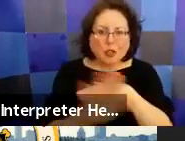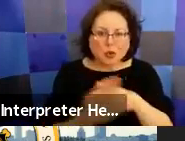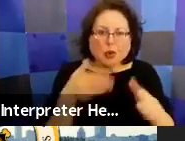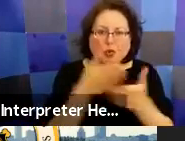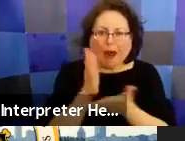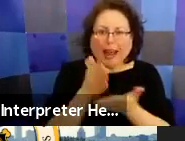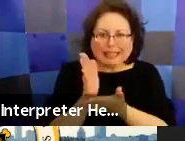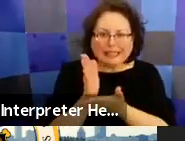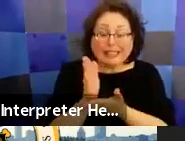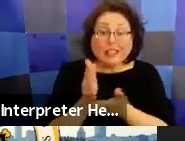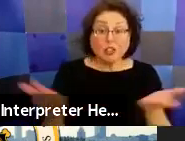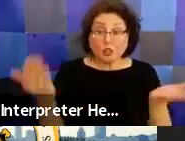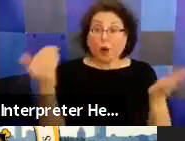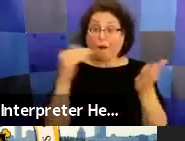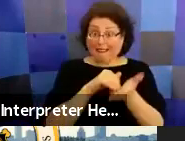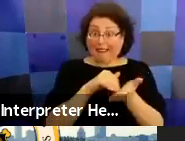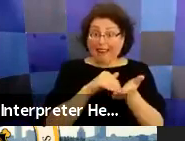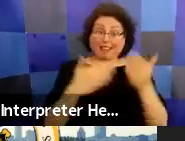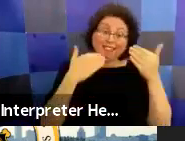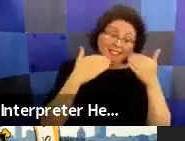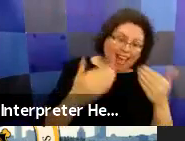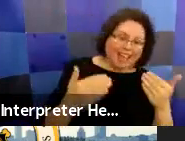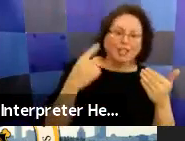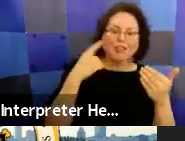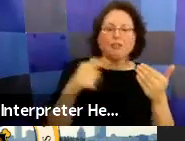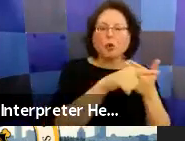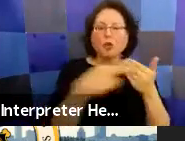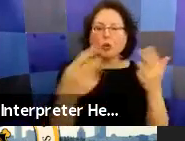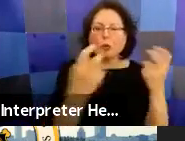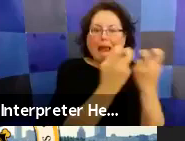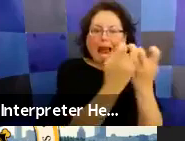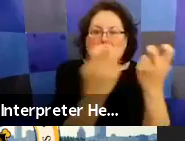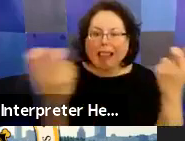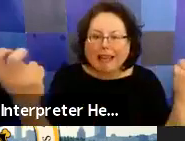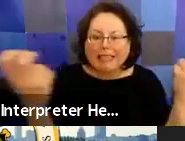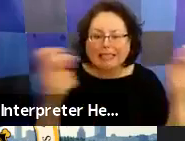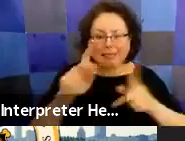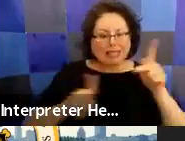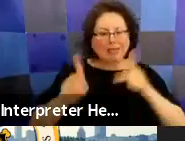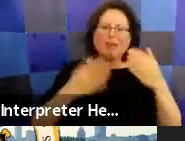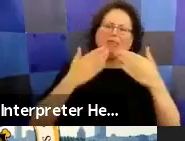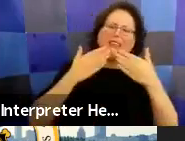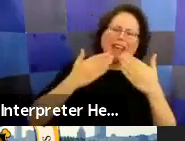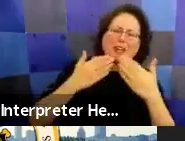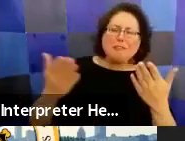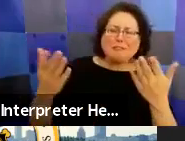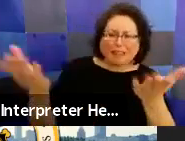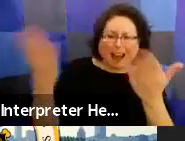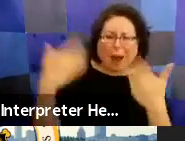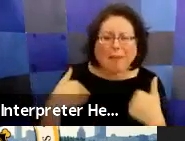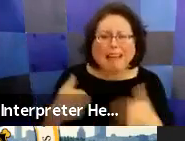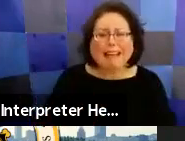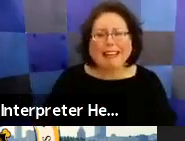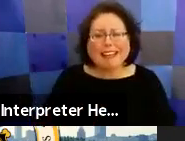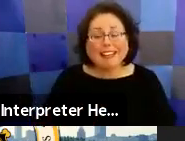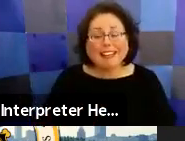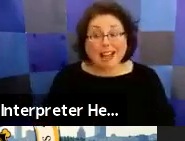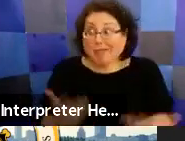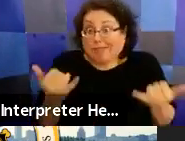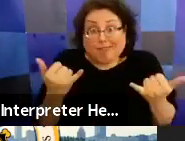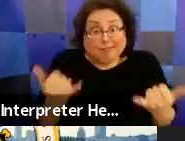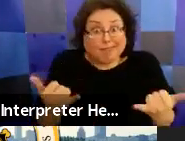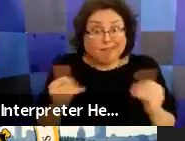once again, thank you to the panelists. Thank you everyone who came, and I think we'll close it out.